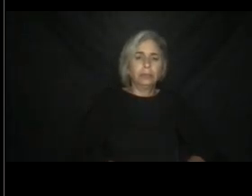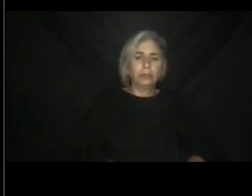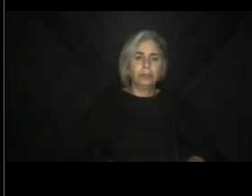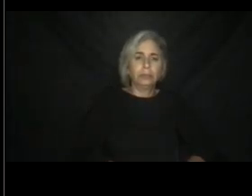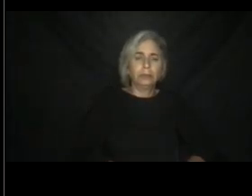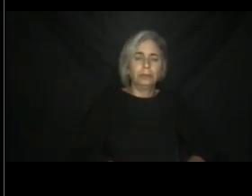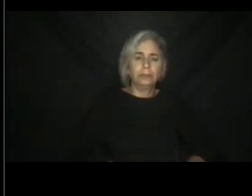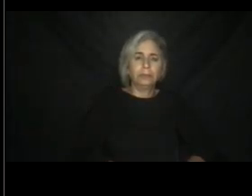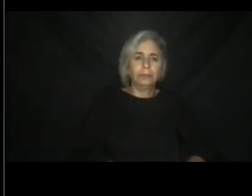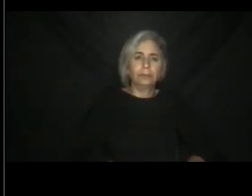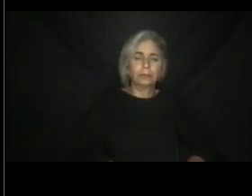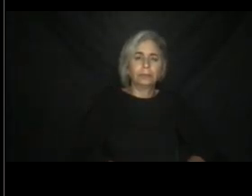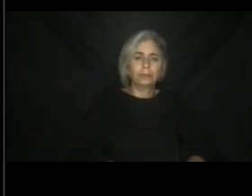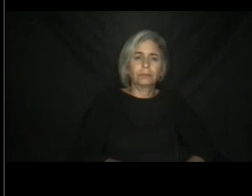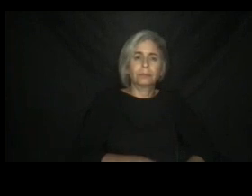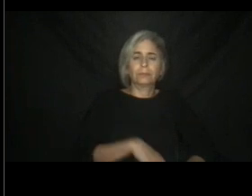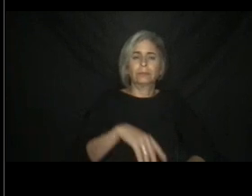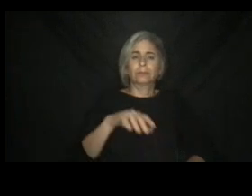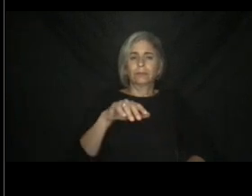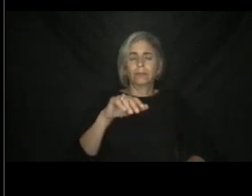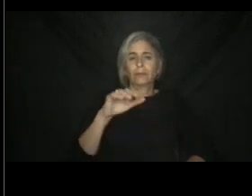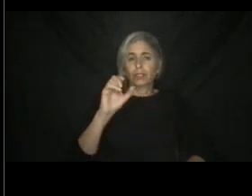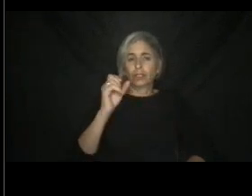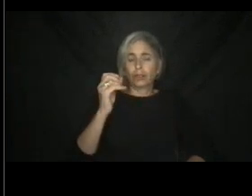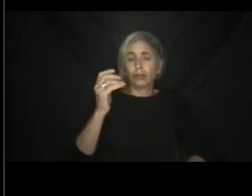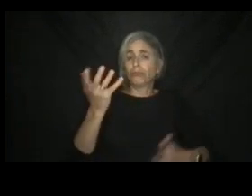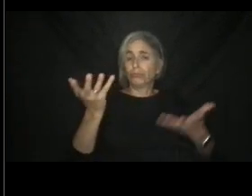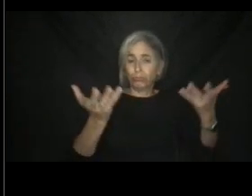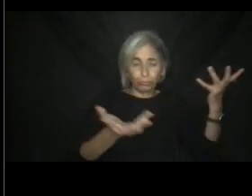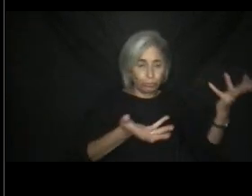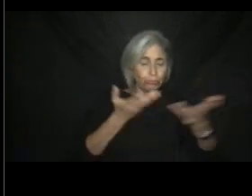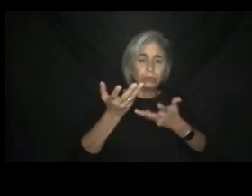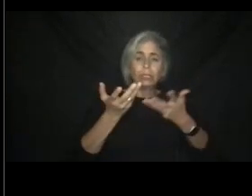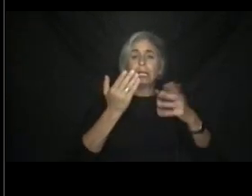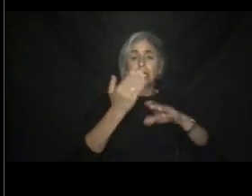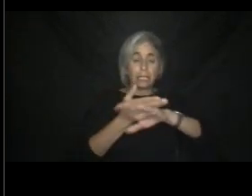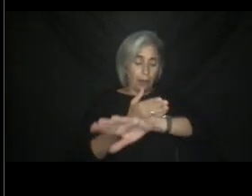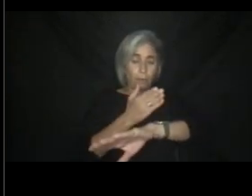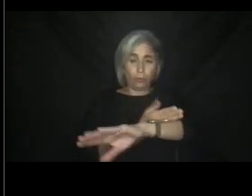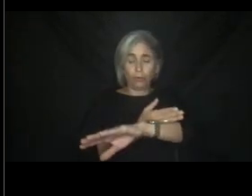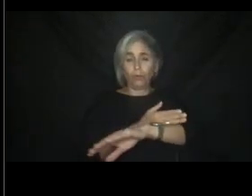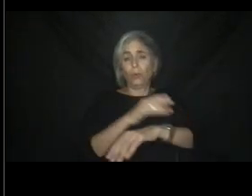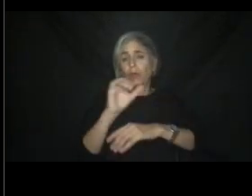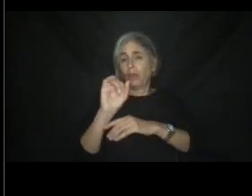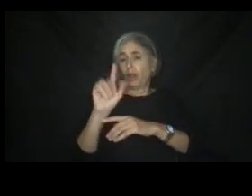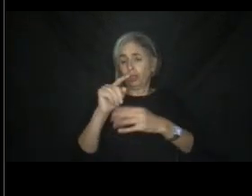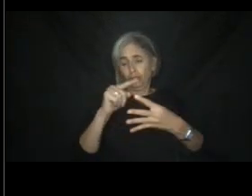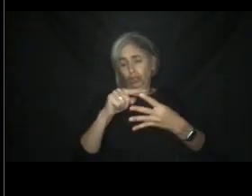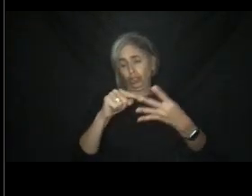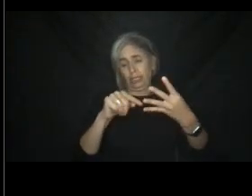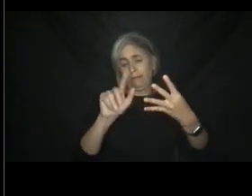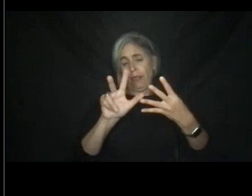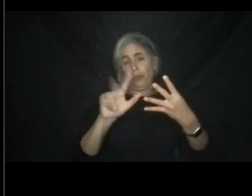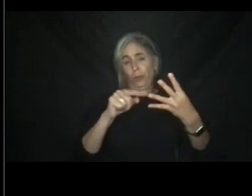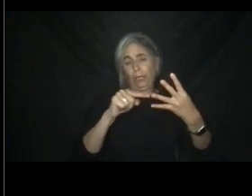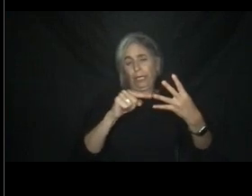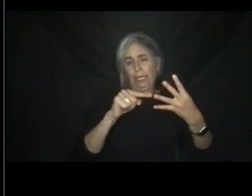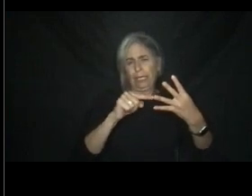Thank you. Next slide. So overall deviation is improved under Alternative 3. The total deviation